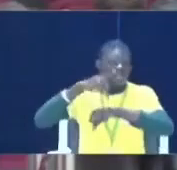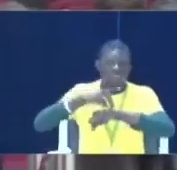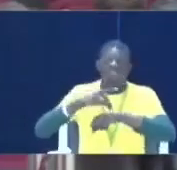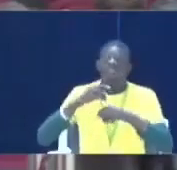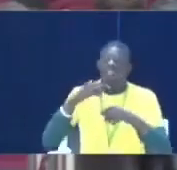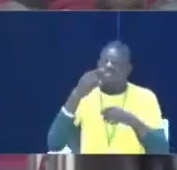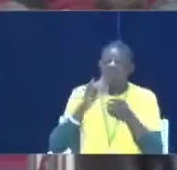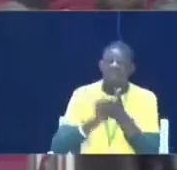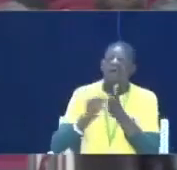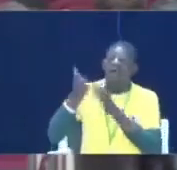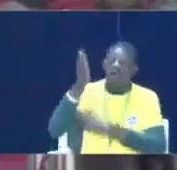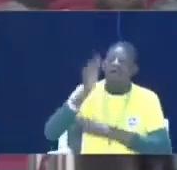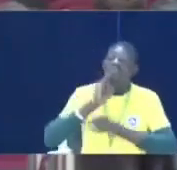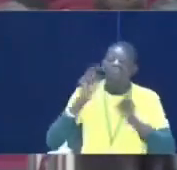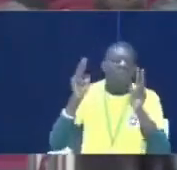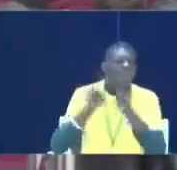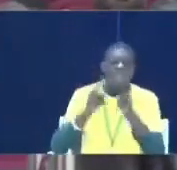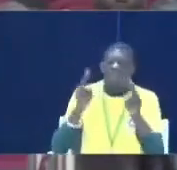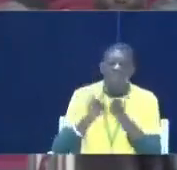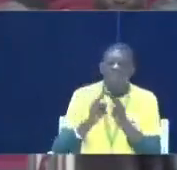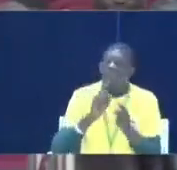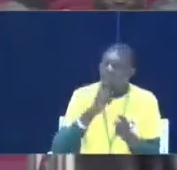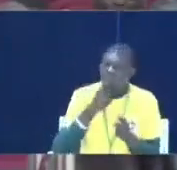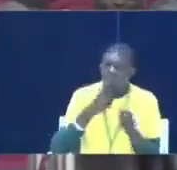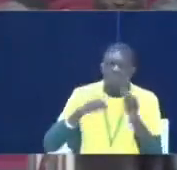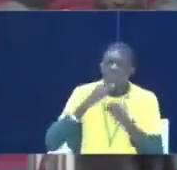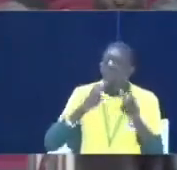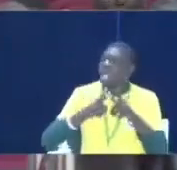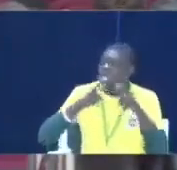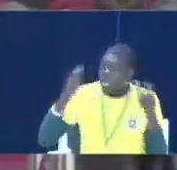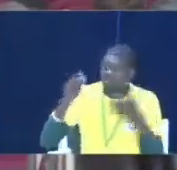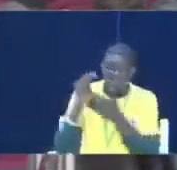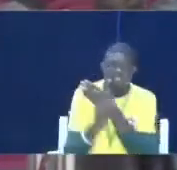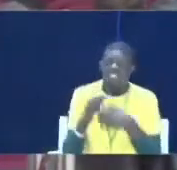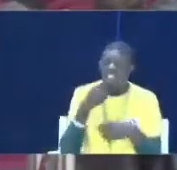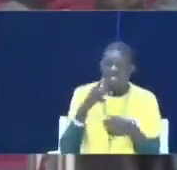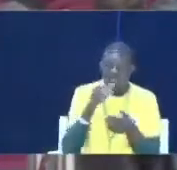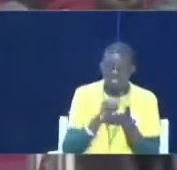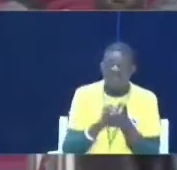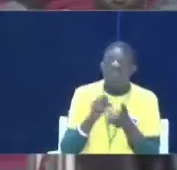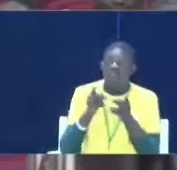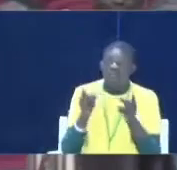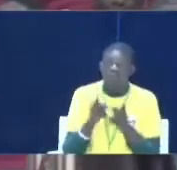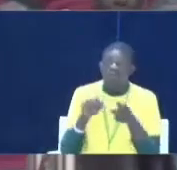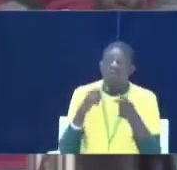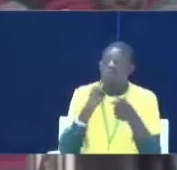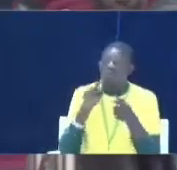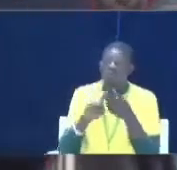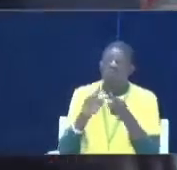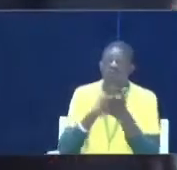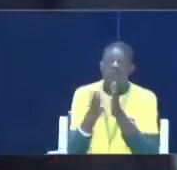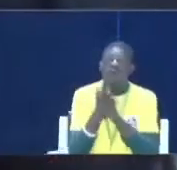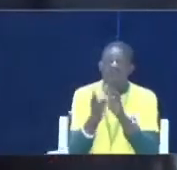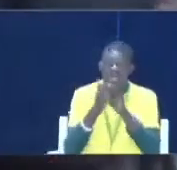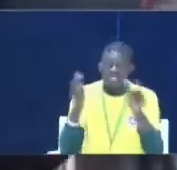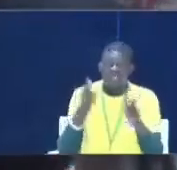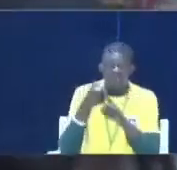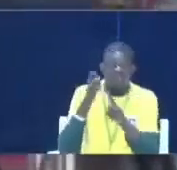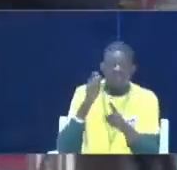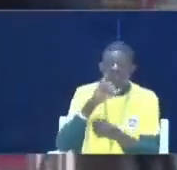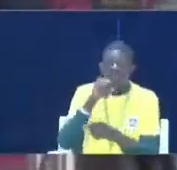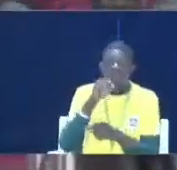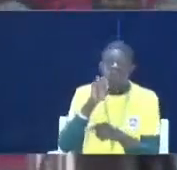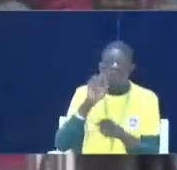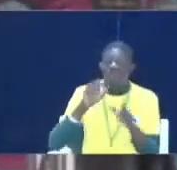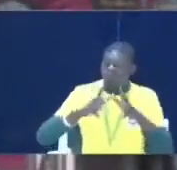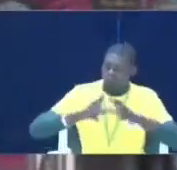tell us that God is very definite about enlargement. He told them the places they are going to pinpoint their enlargement, and from Judea they should